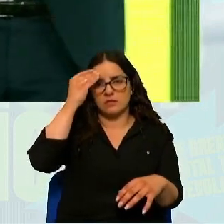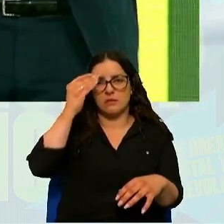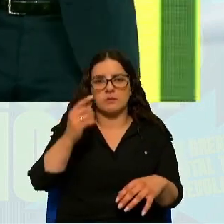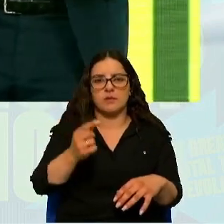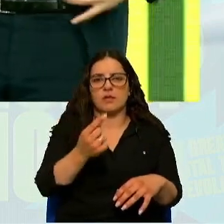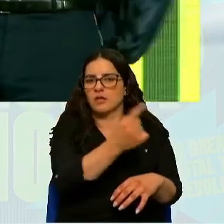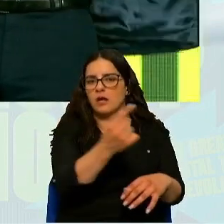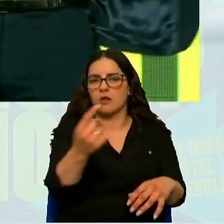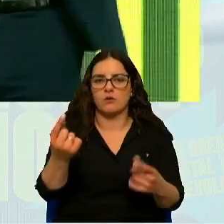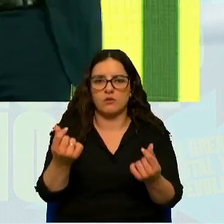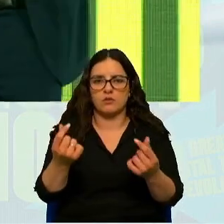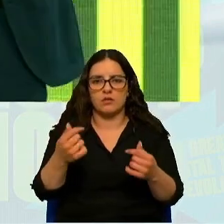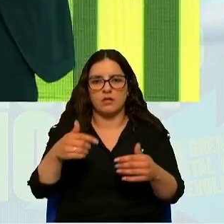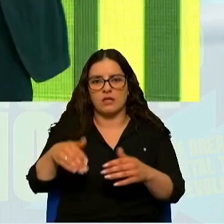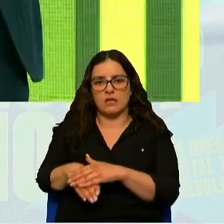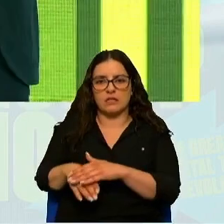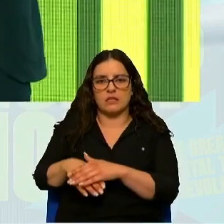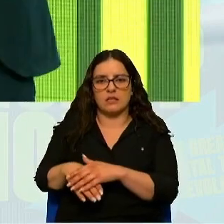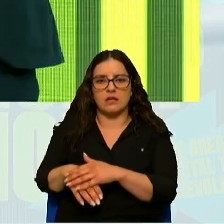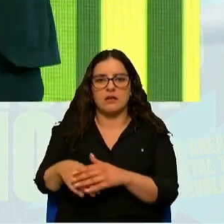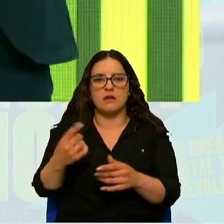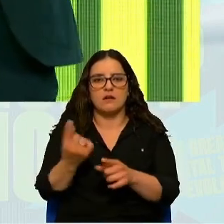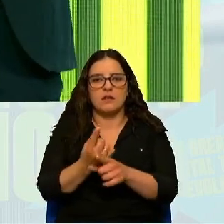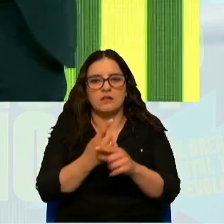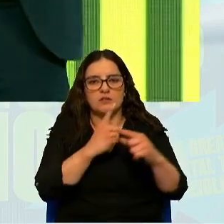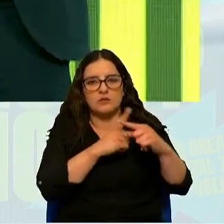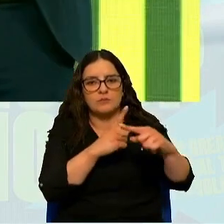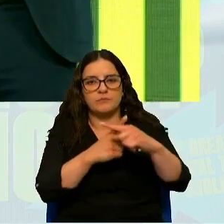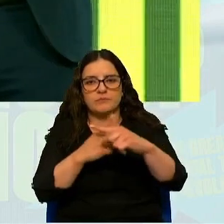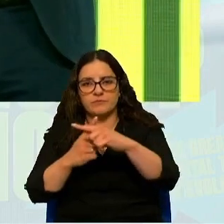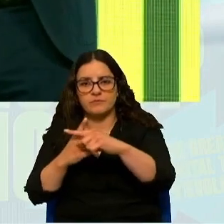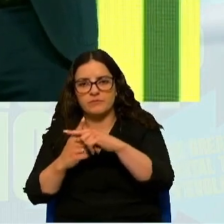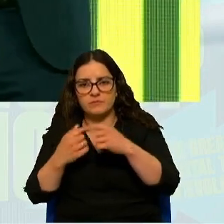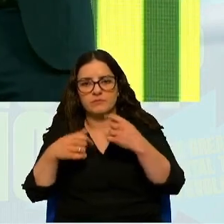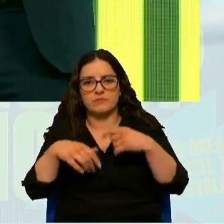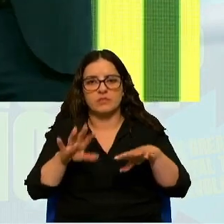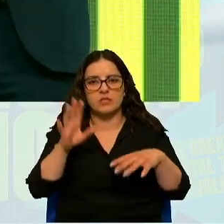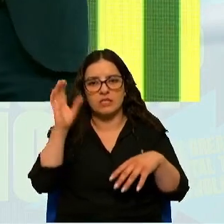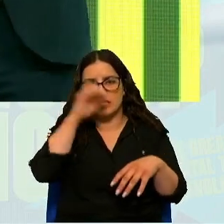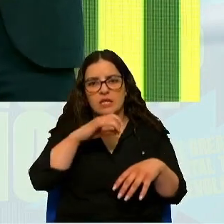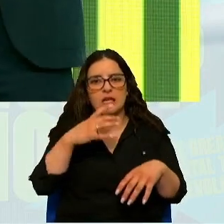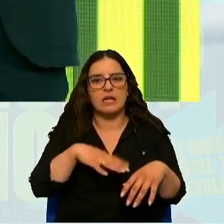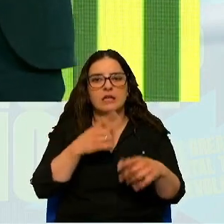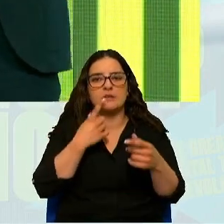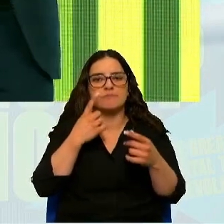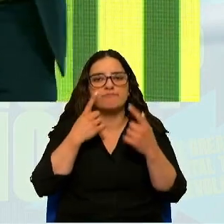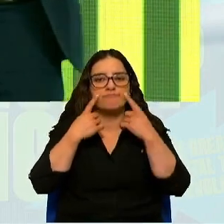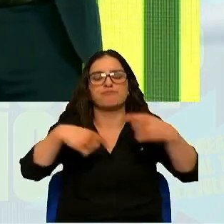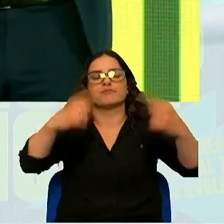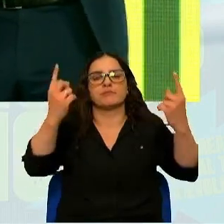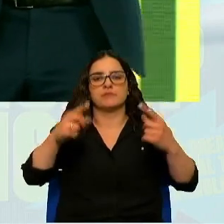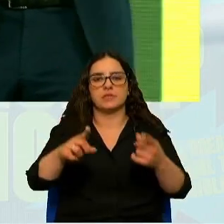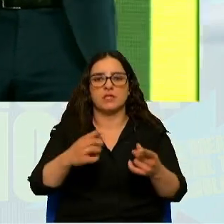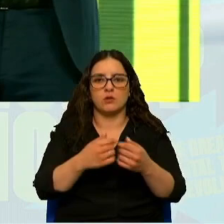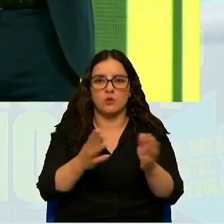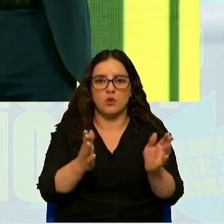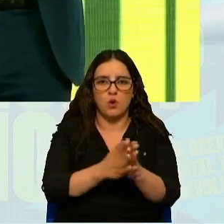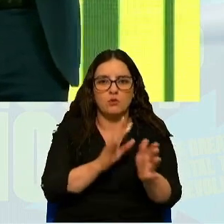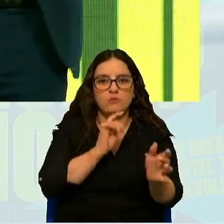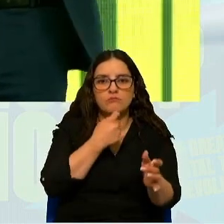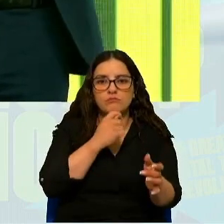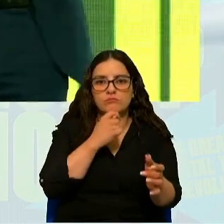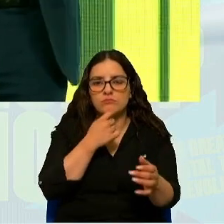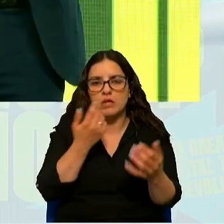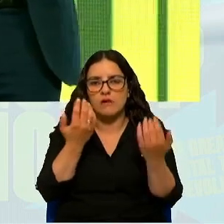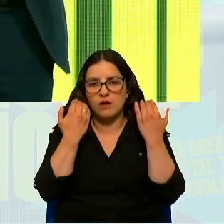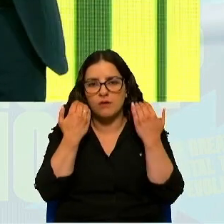amount, what's the money we have in our what's the money we have in our wallet. Nobody wants to reveal how much money they have. We all encrypt